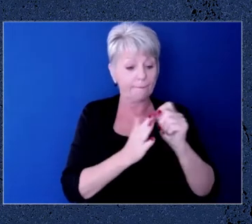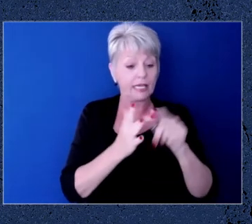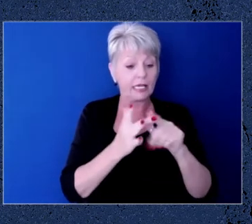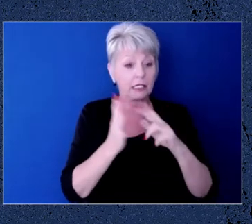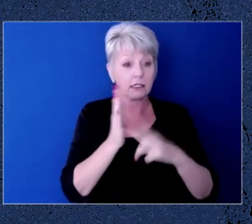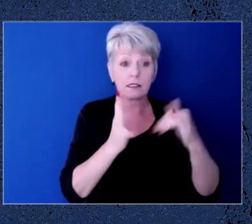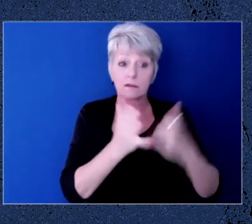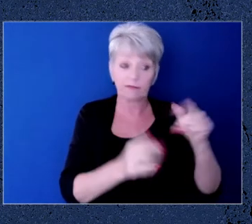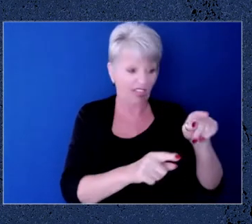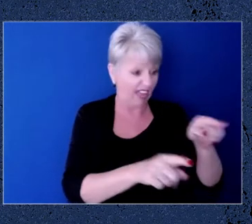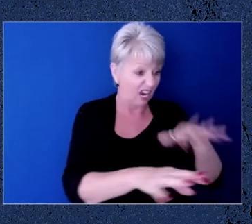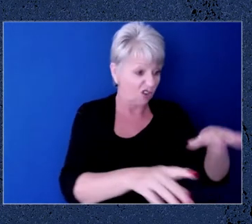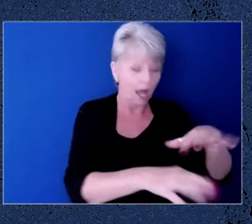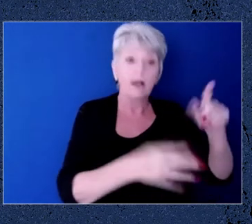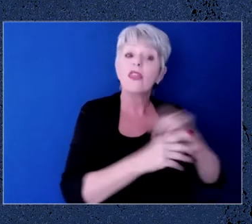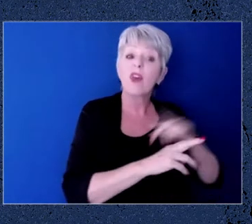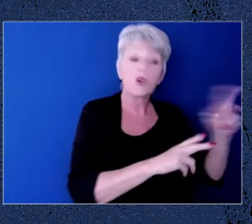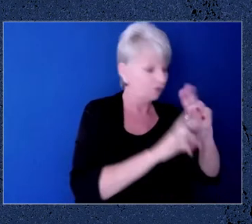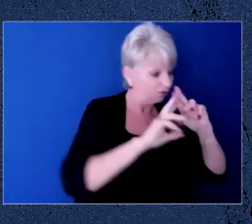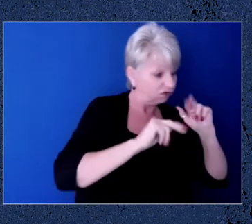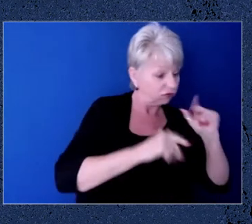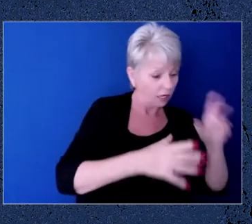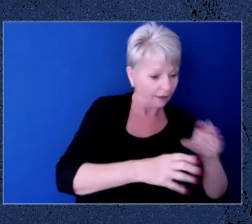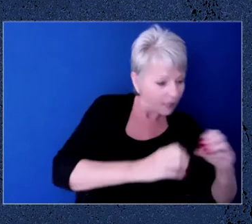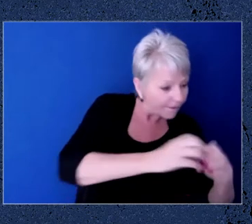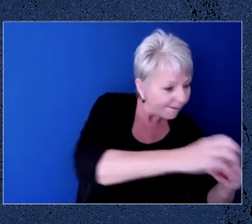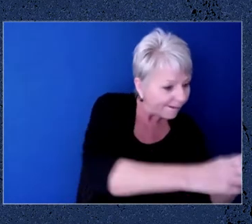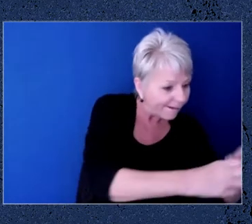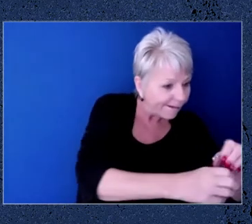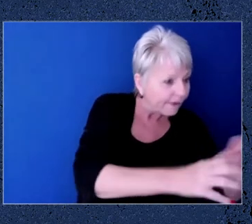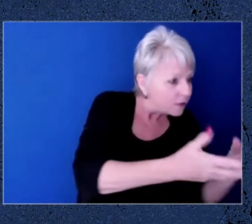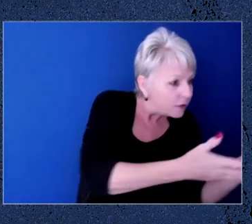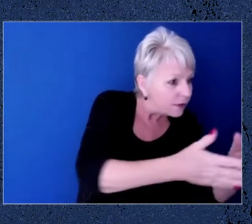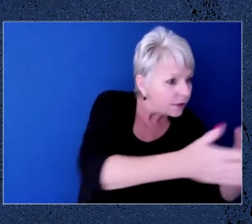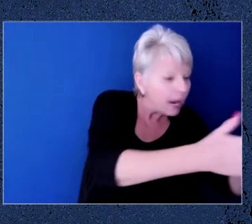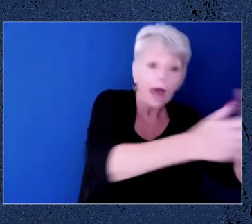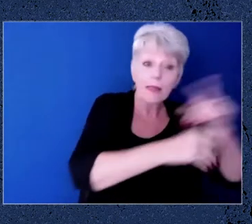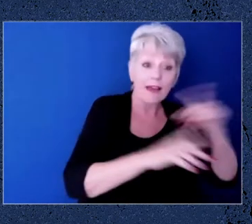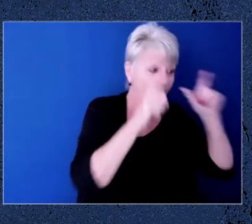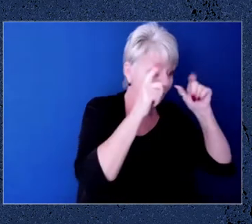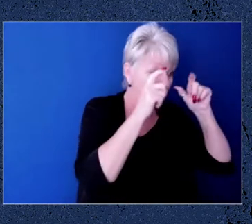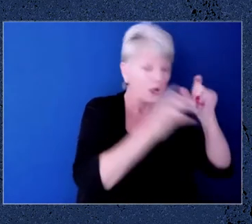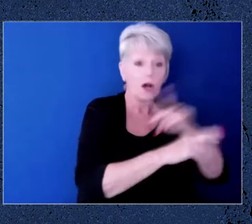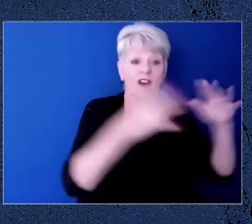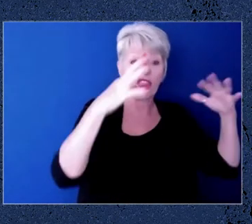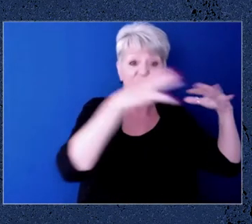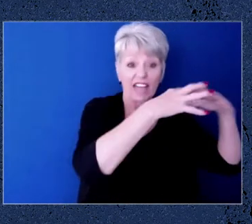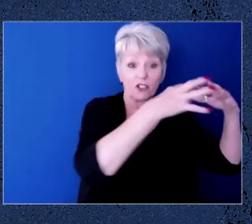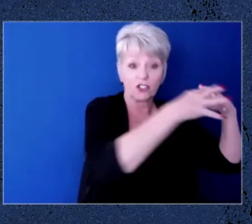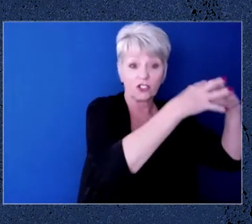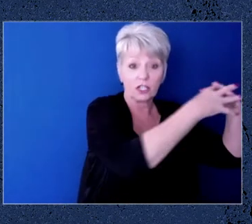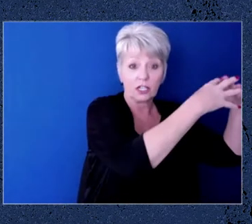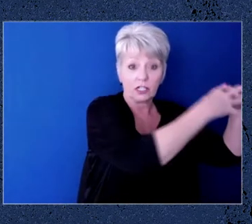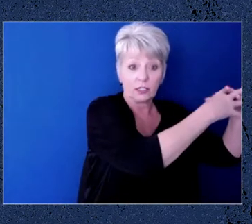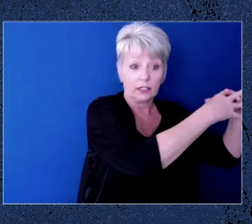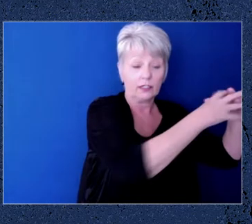And they're the ones that preserve. There's all these sort of photos from those kind of early explorers of the thatch ones as well, that was equally sophisticated.